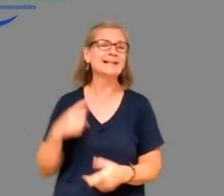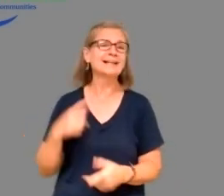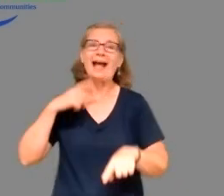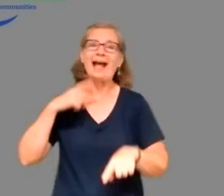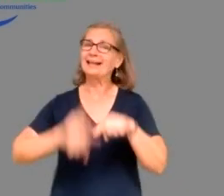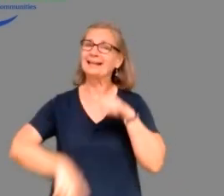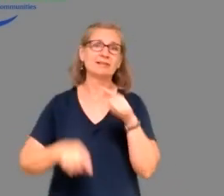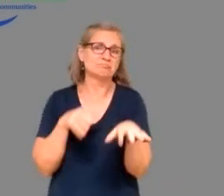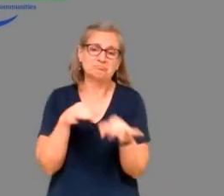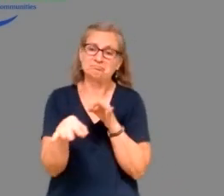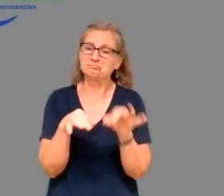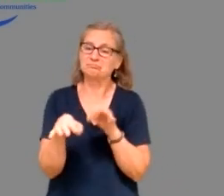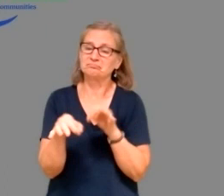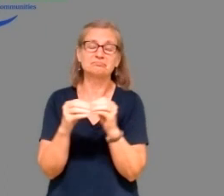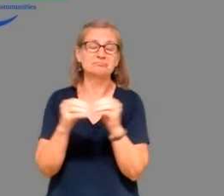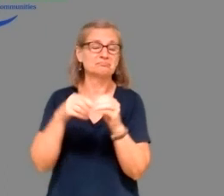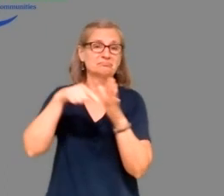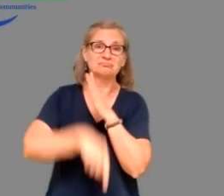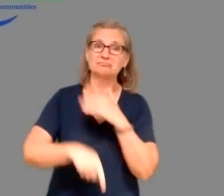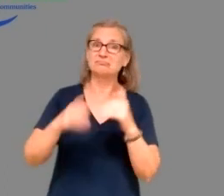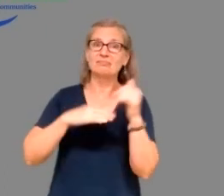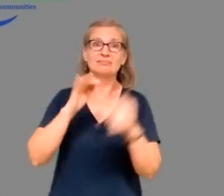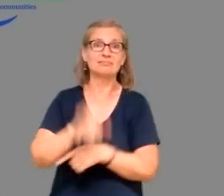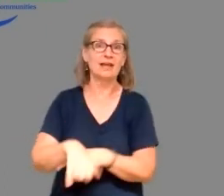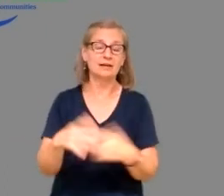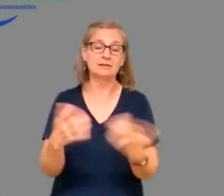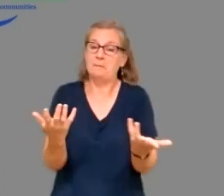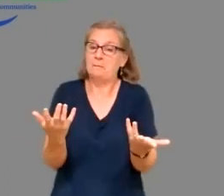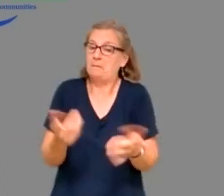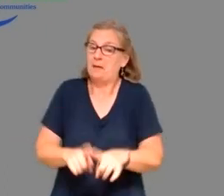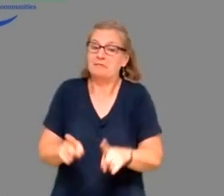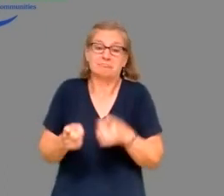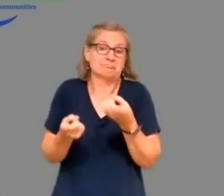but for whatever reason, they were not tested.